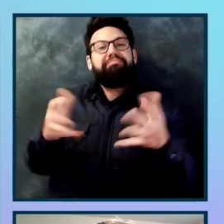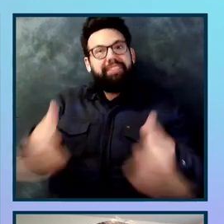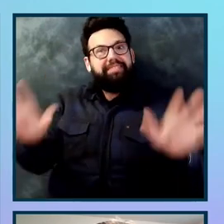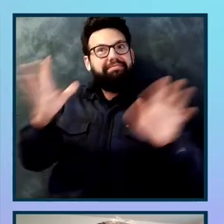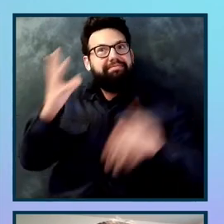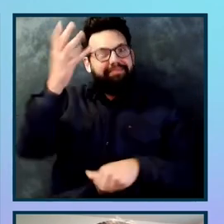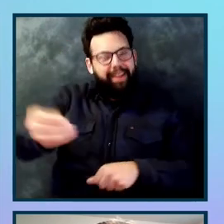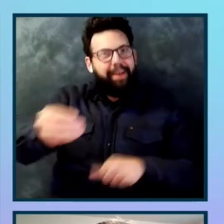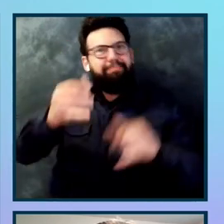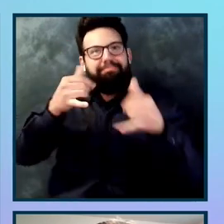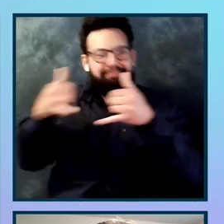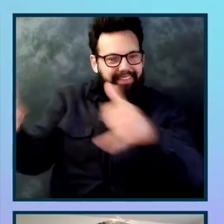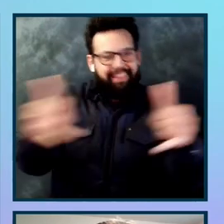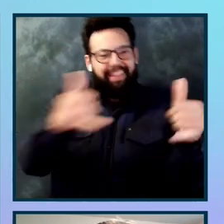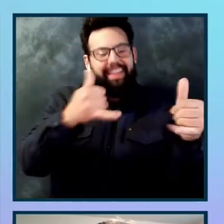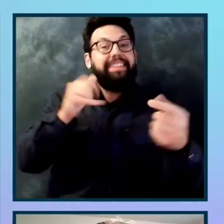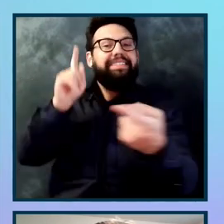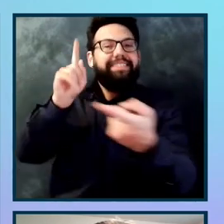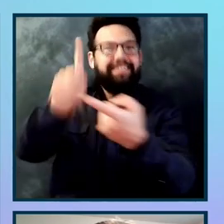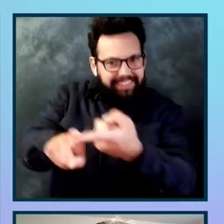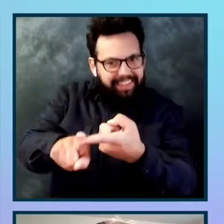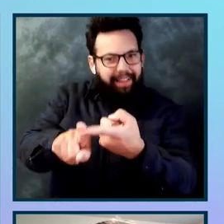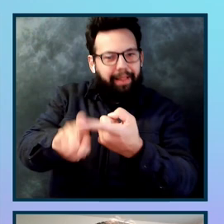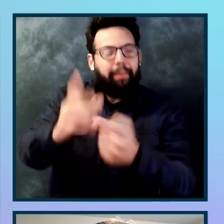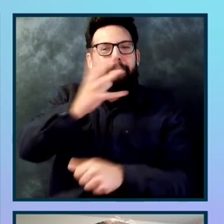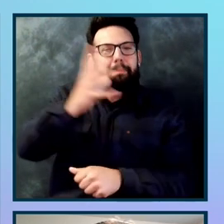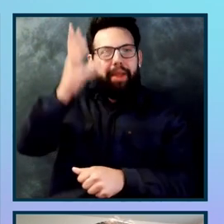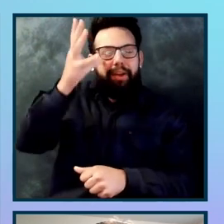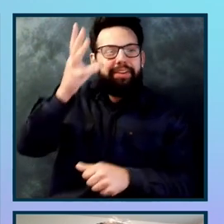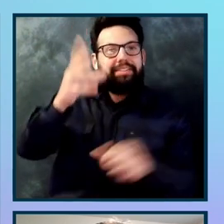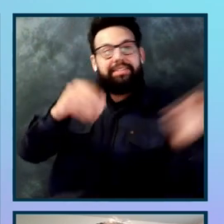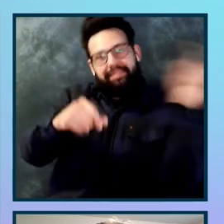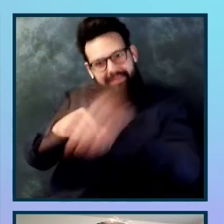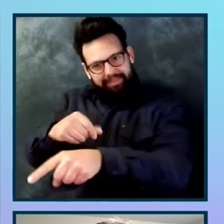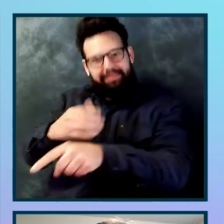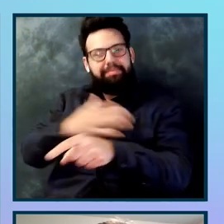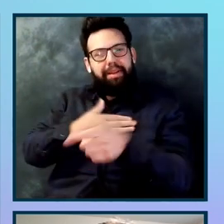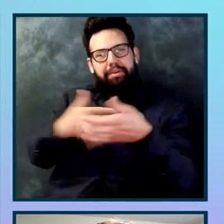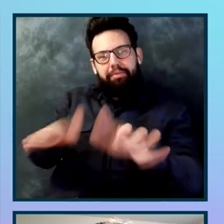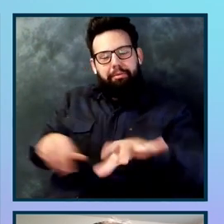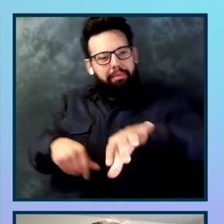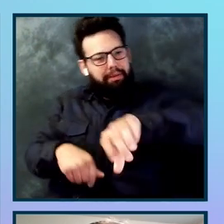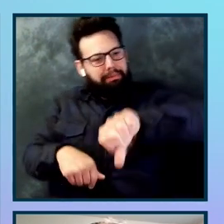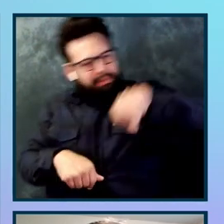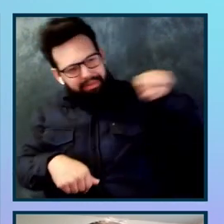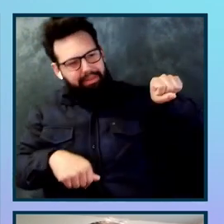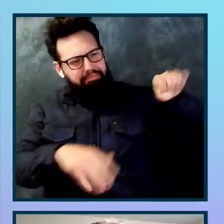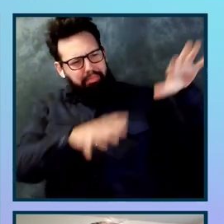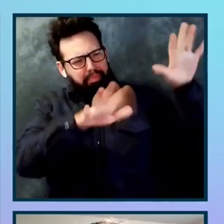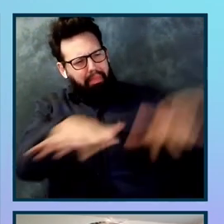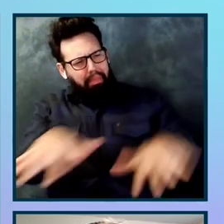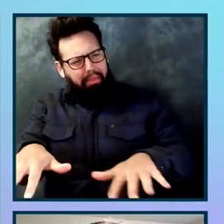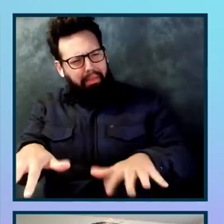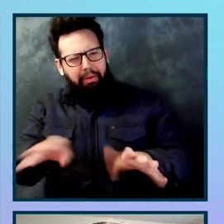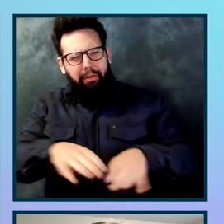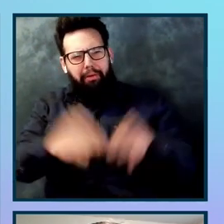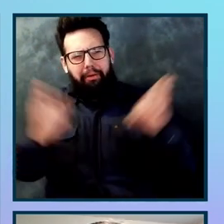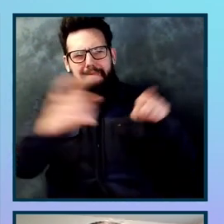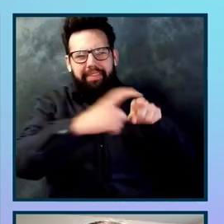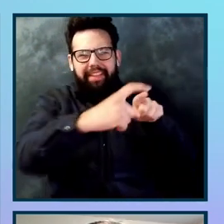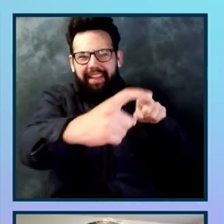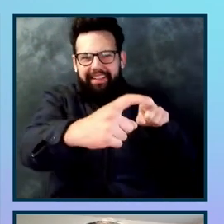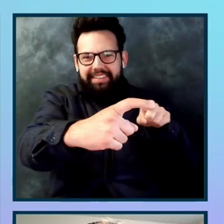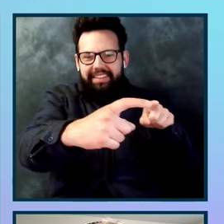until one of my parents opened the closet door. And I learned the hard way that while I may have made the